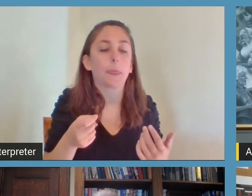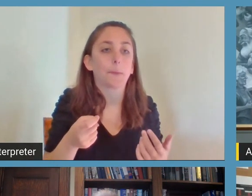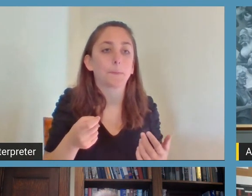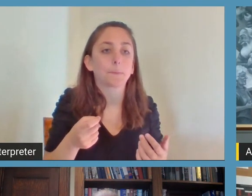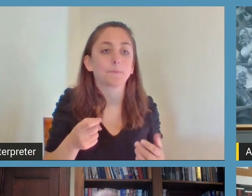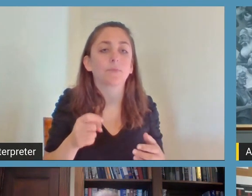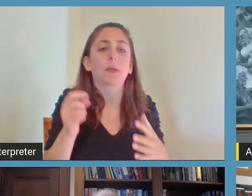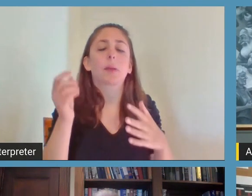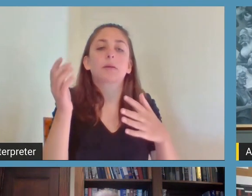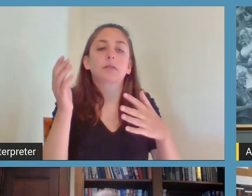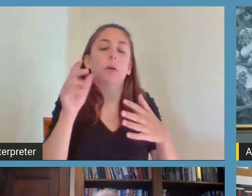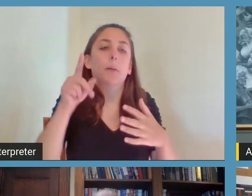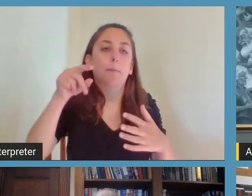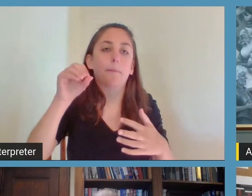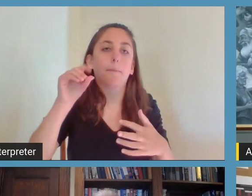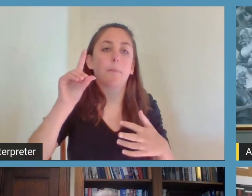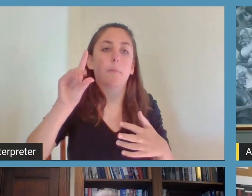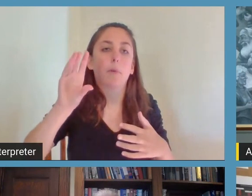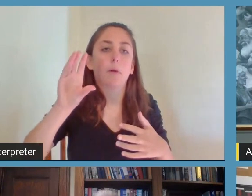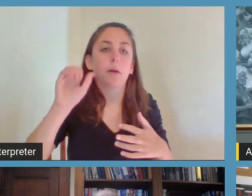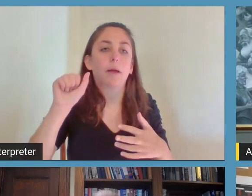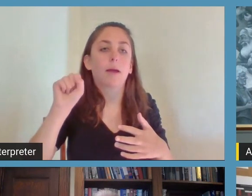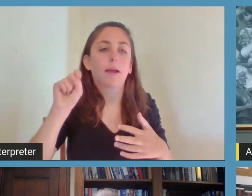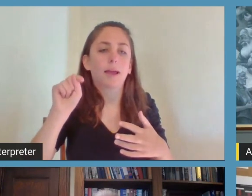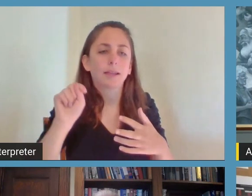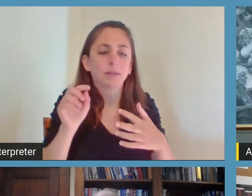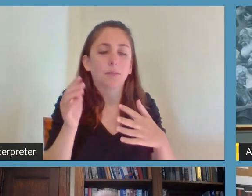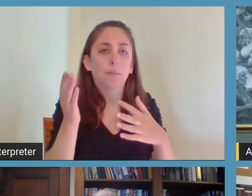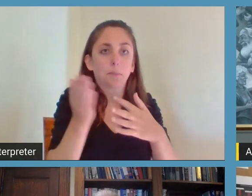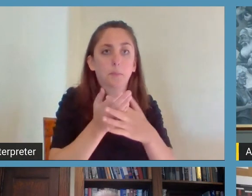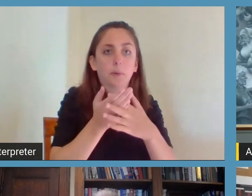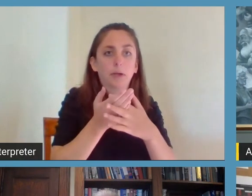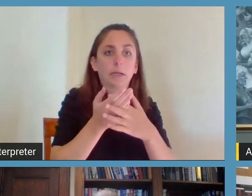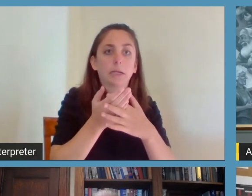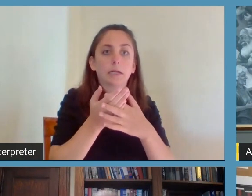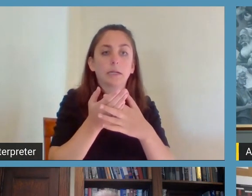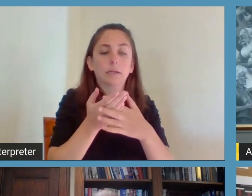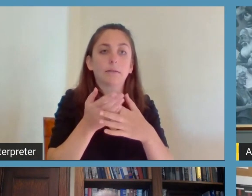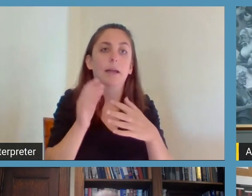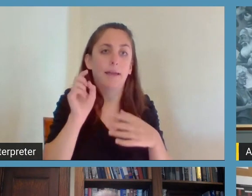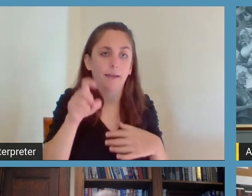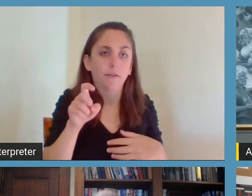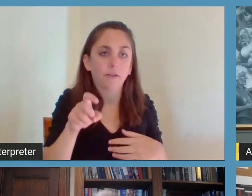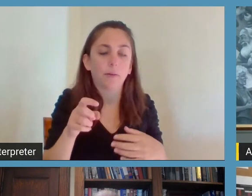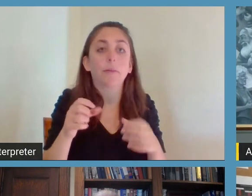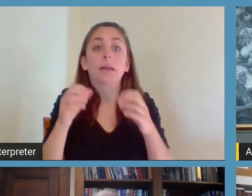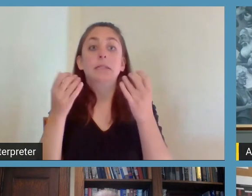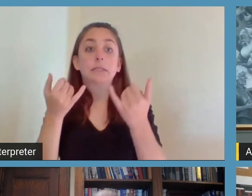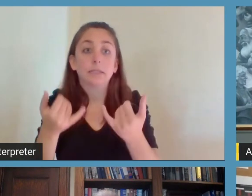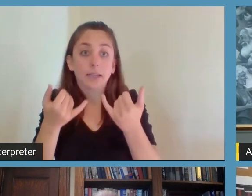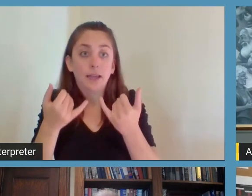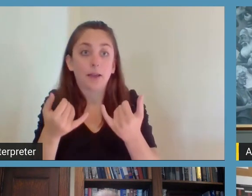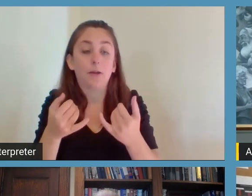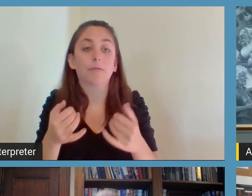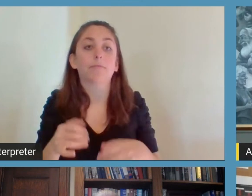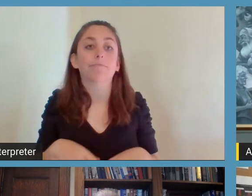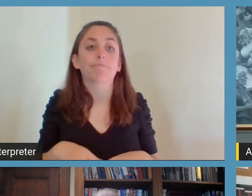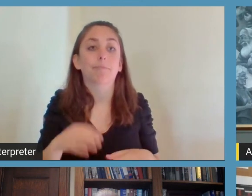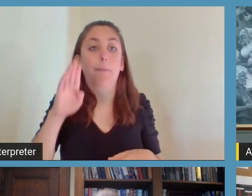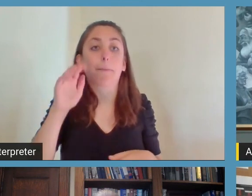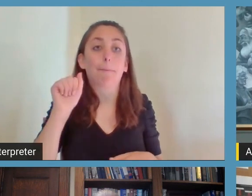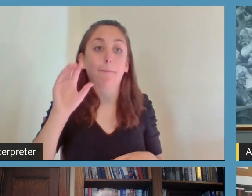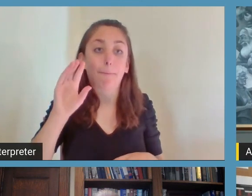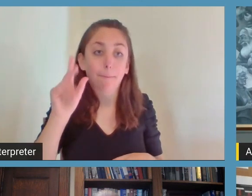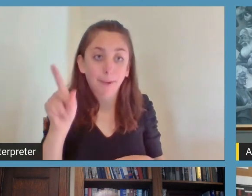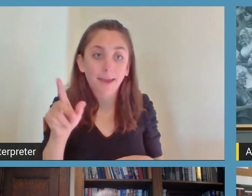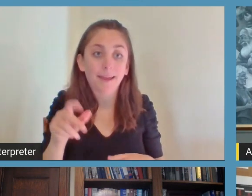break from the podcast for a little while. But we are working back up now that we have the process figured out, and now that everything